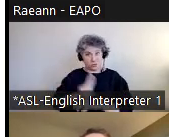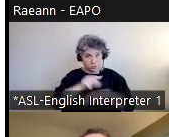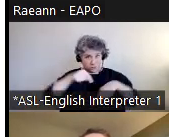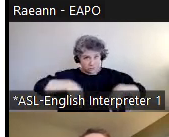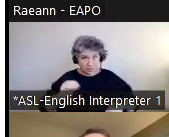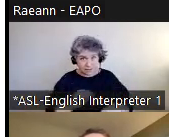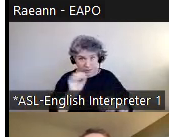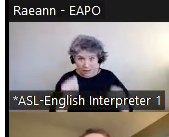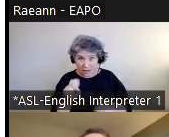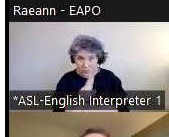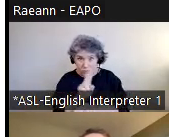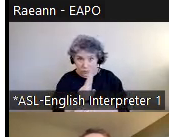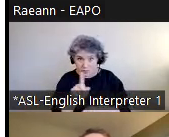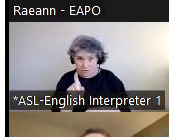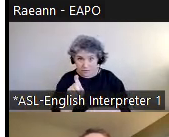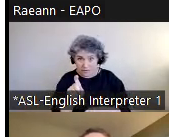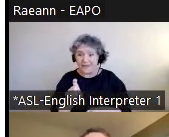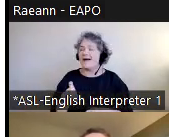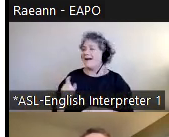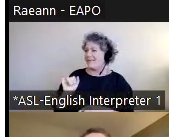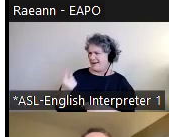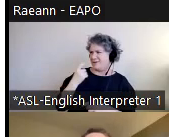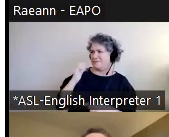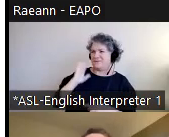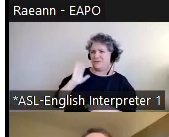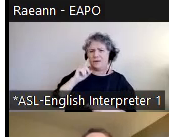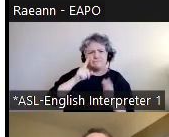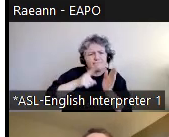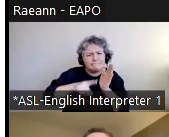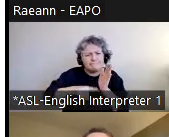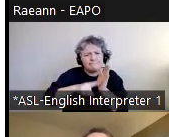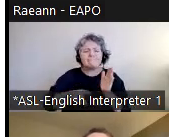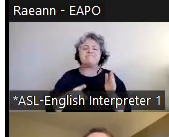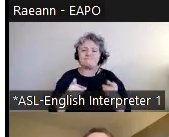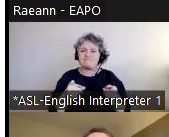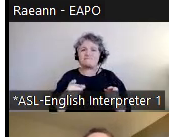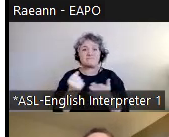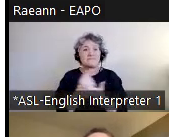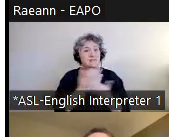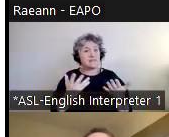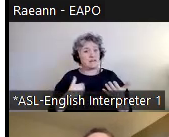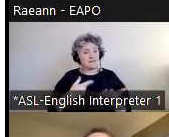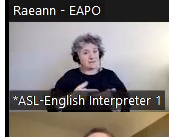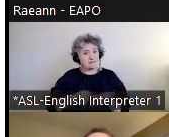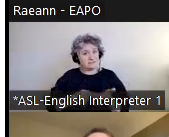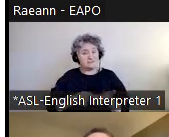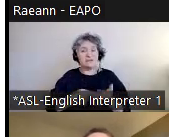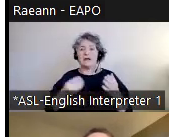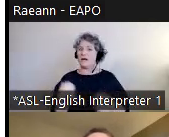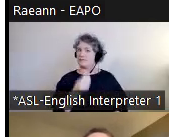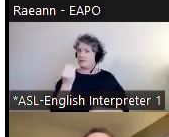Ontario? So I've gotten this question before and I've looked into it a little bit. So everything I've discussed is under